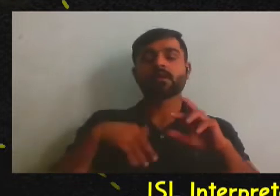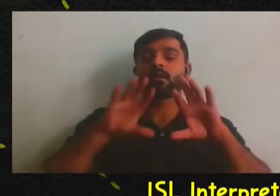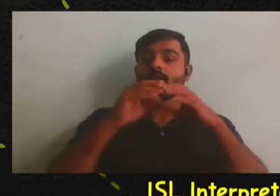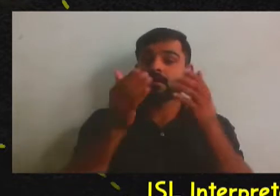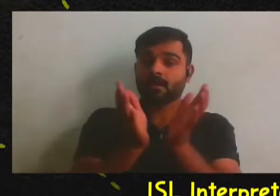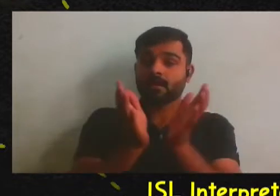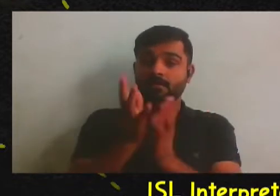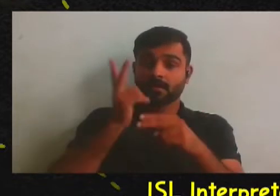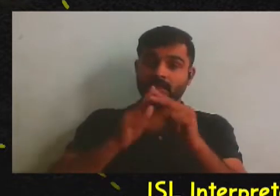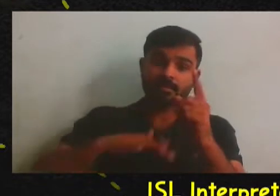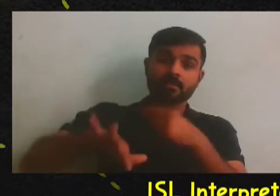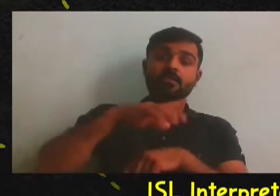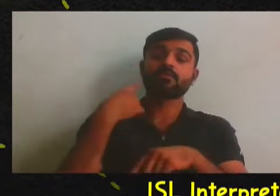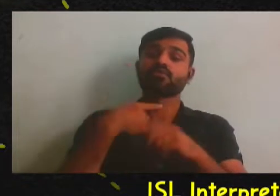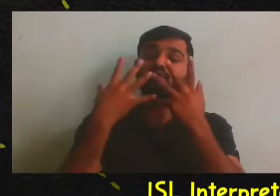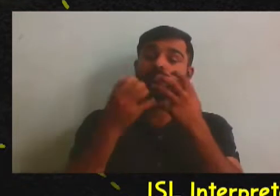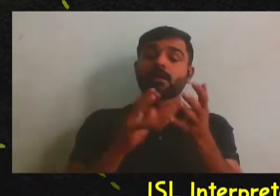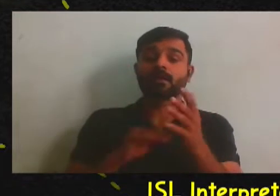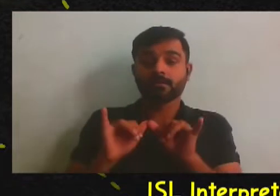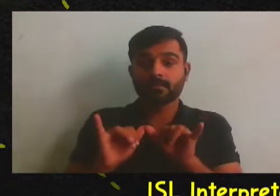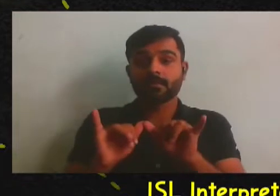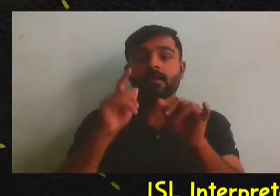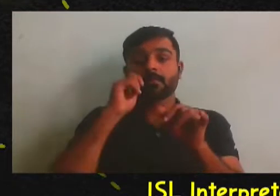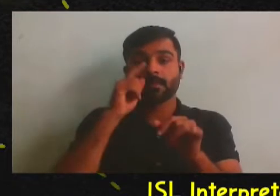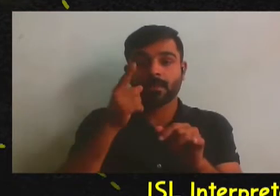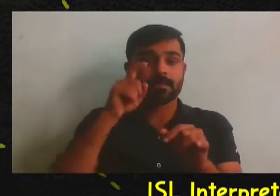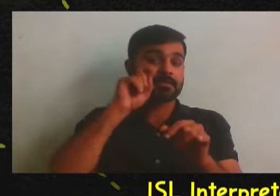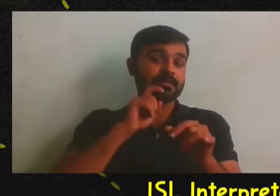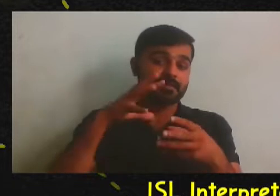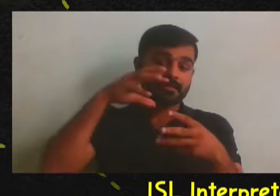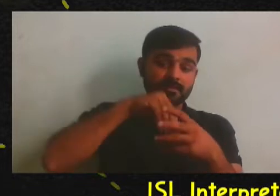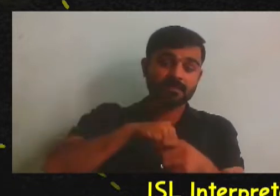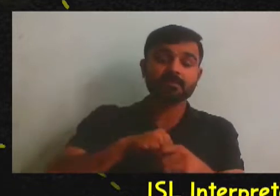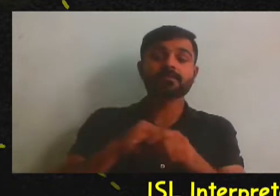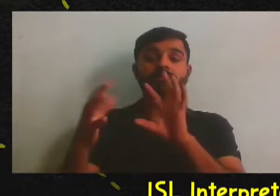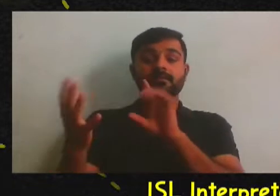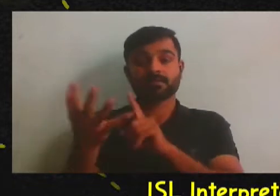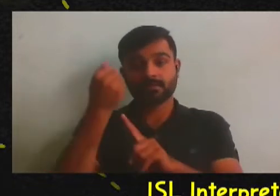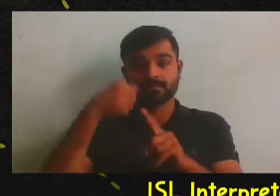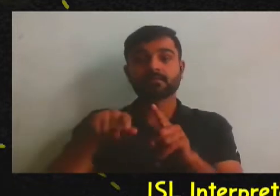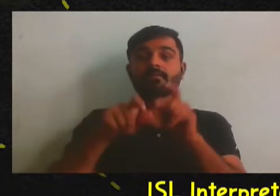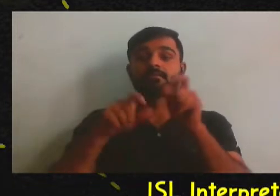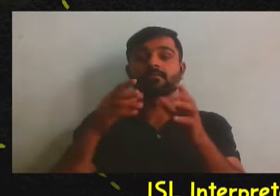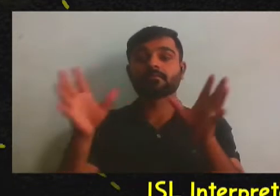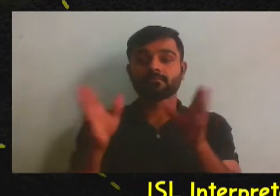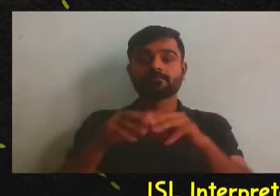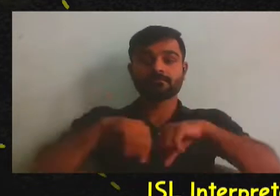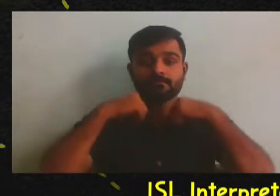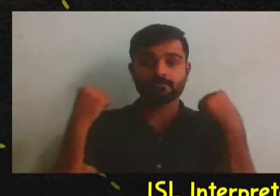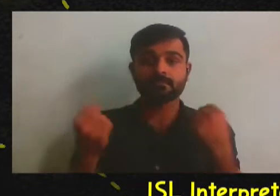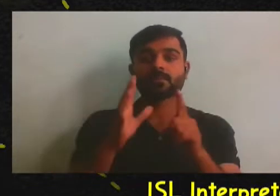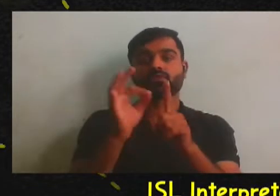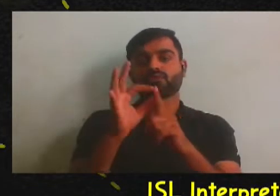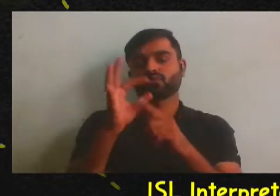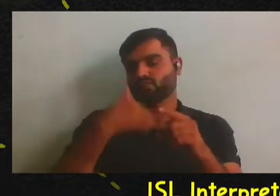and particularly those who want to maintain the status quo around gender and sexuality, catch on to the emancipatory potential sooner than we do, I